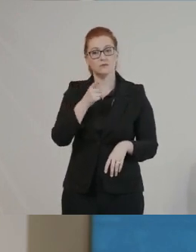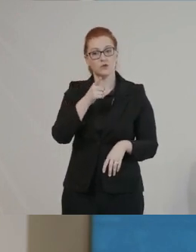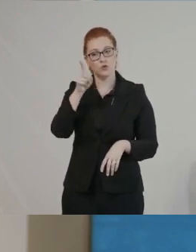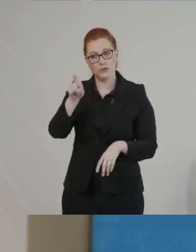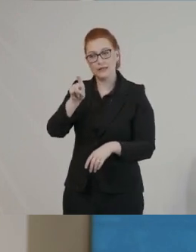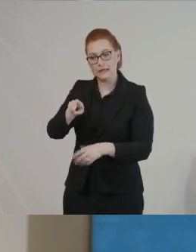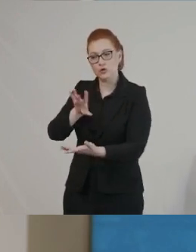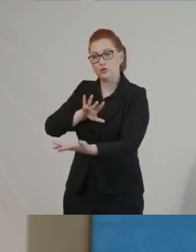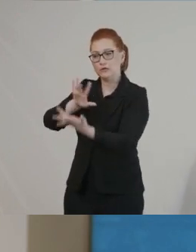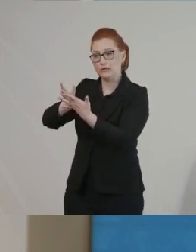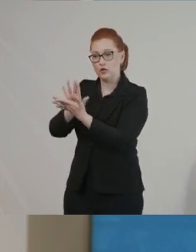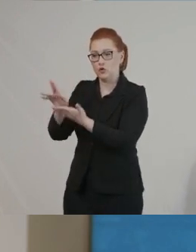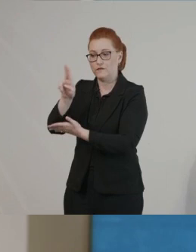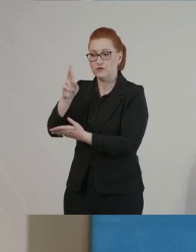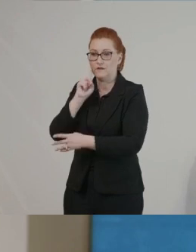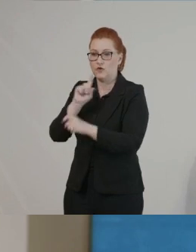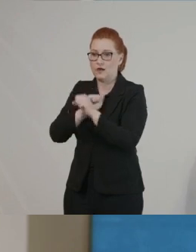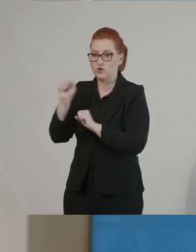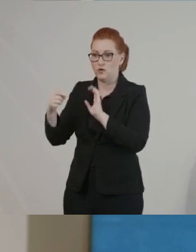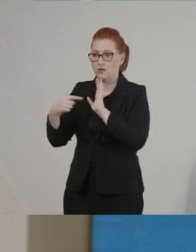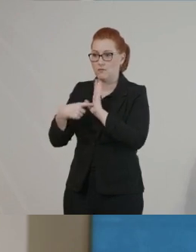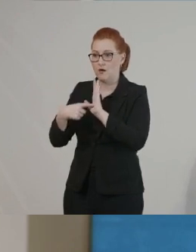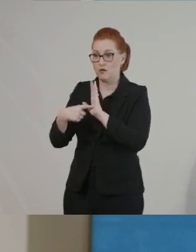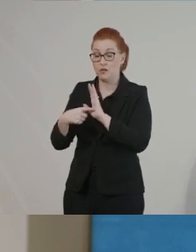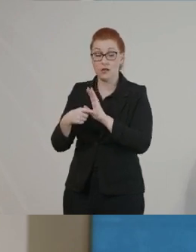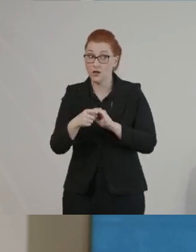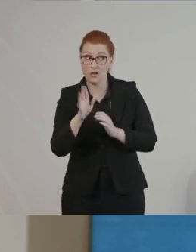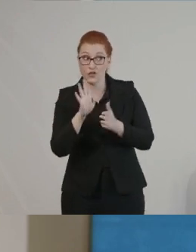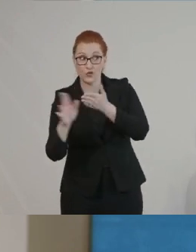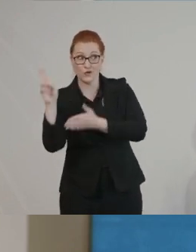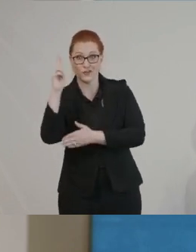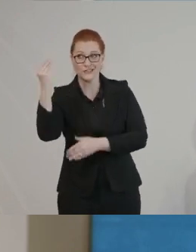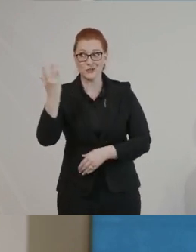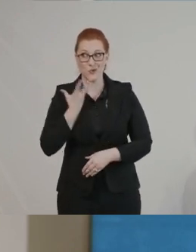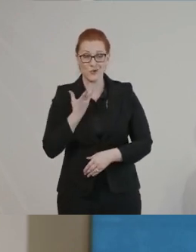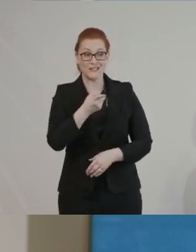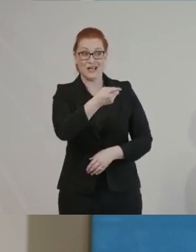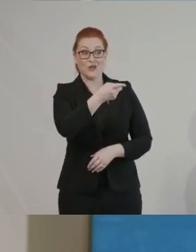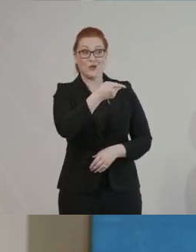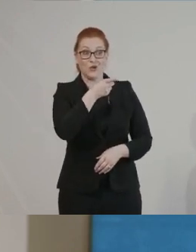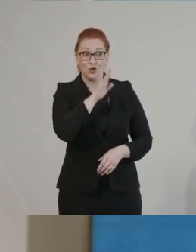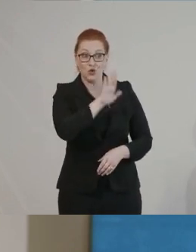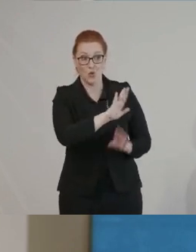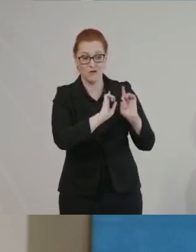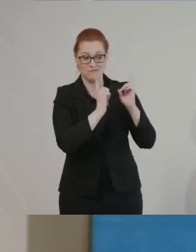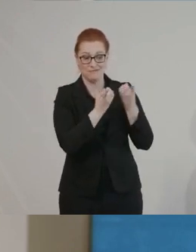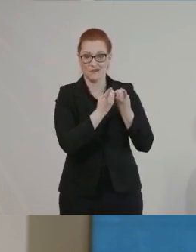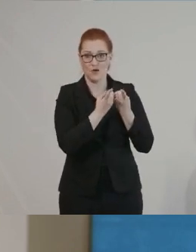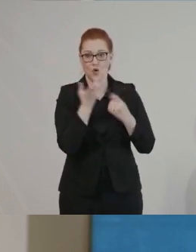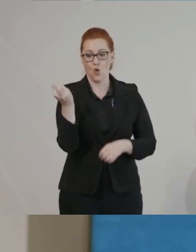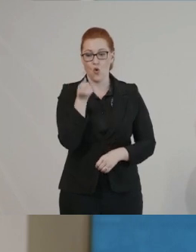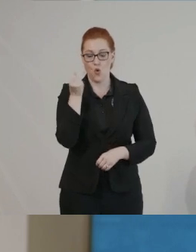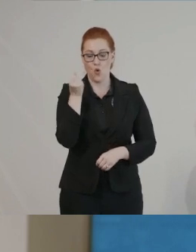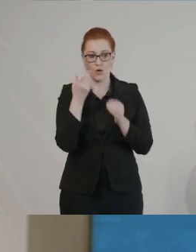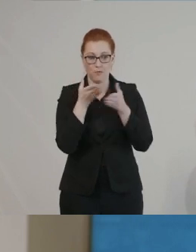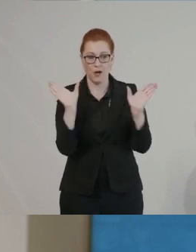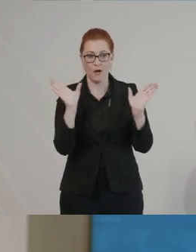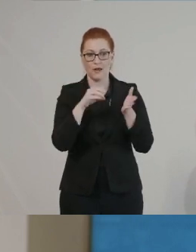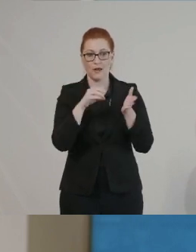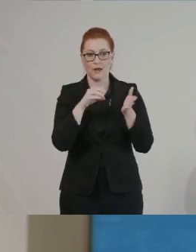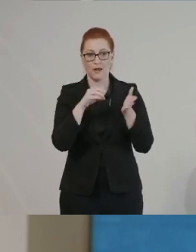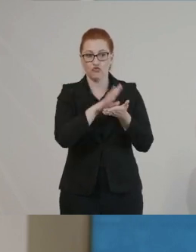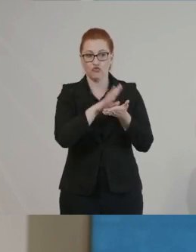like the equations for that. But the university has told us that you guys are the possessor of the public records. You've got the full records